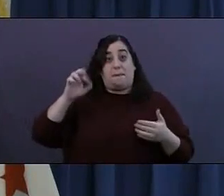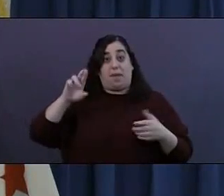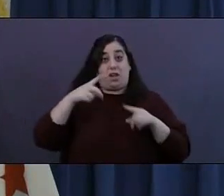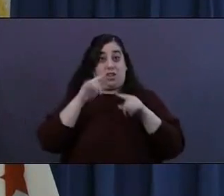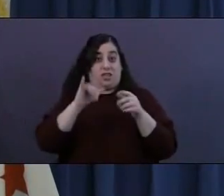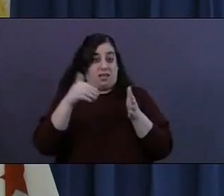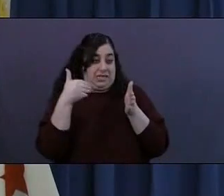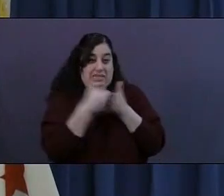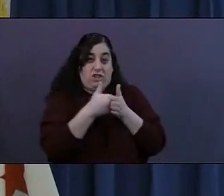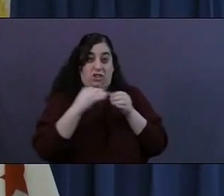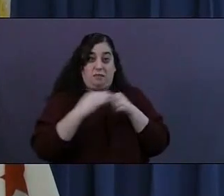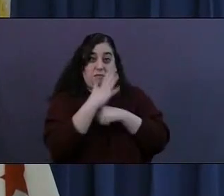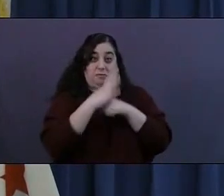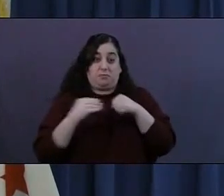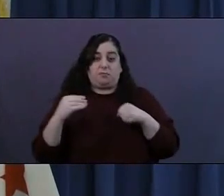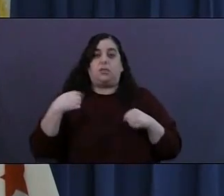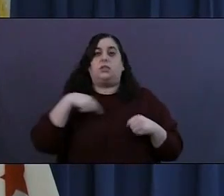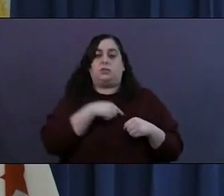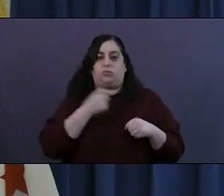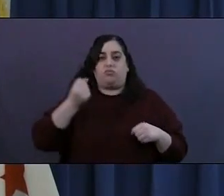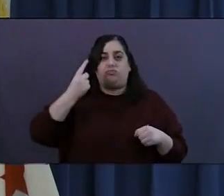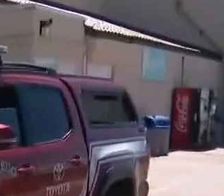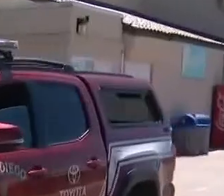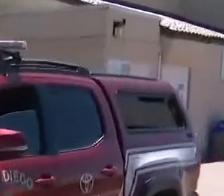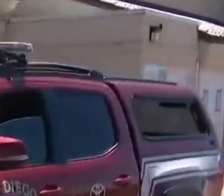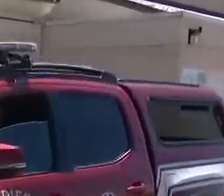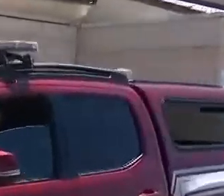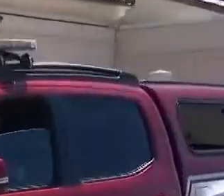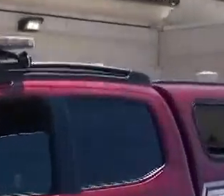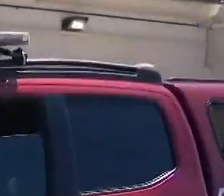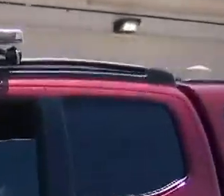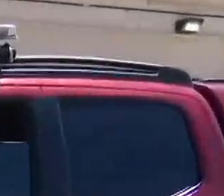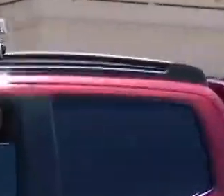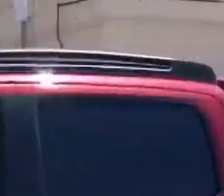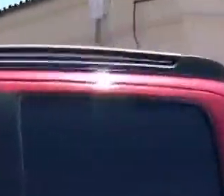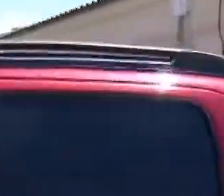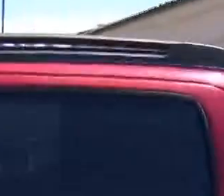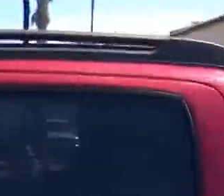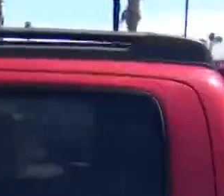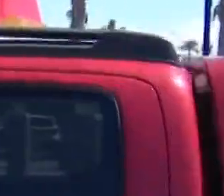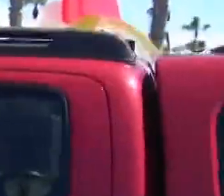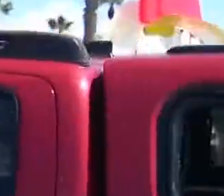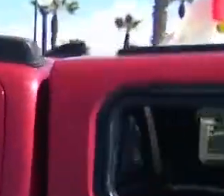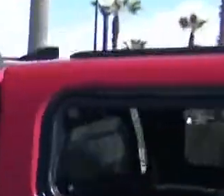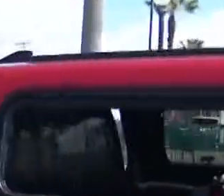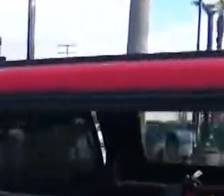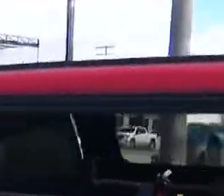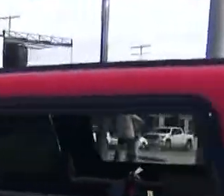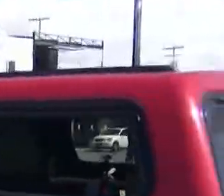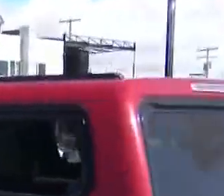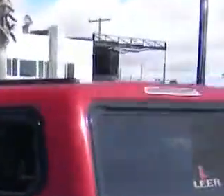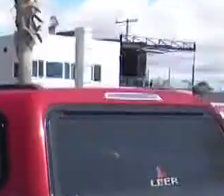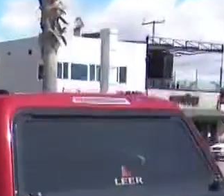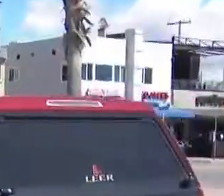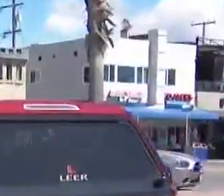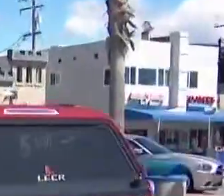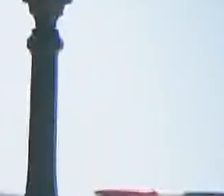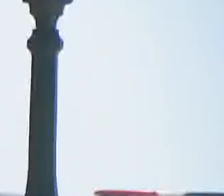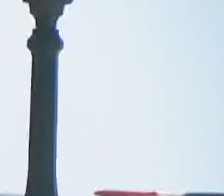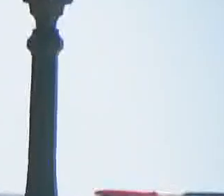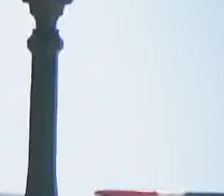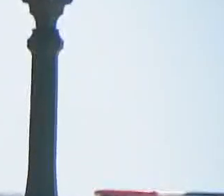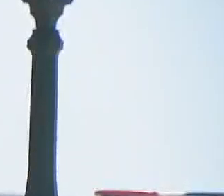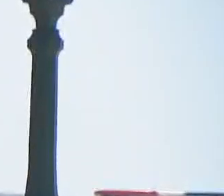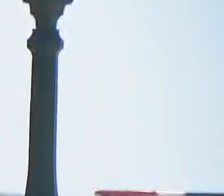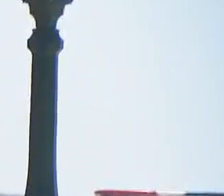responsible. We need to balance public health and public safety. Beaches, boardwalks and parks are closed. This includes the water.